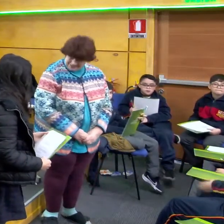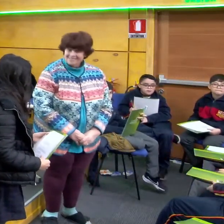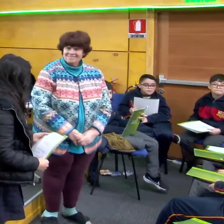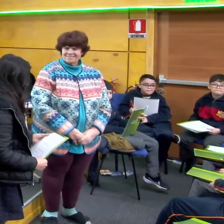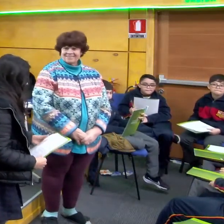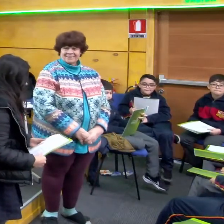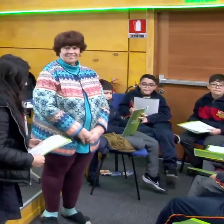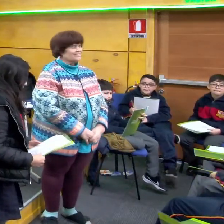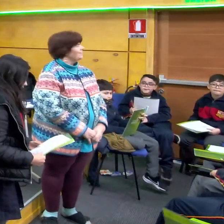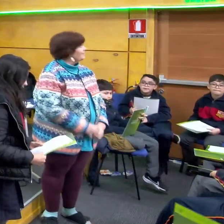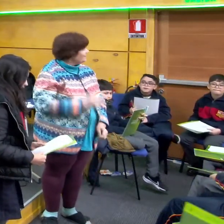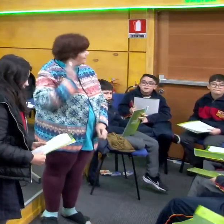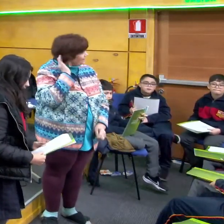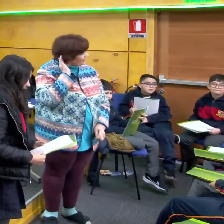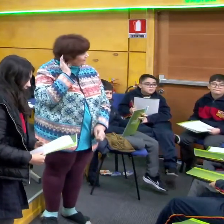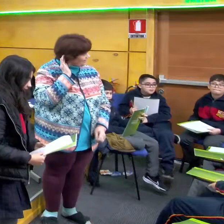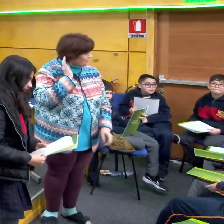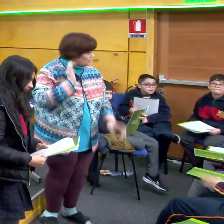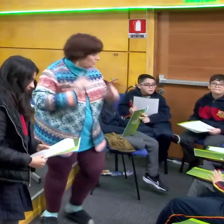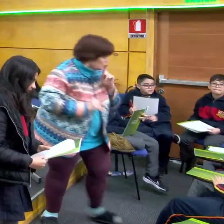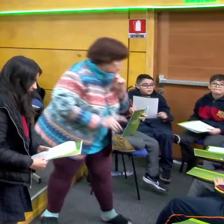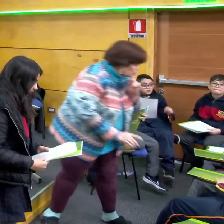Go ahead.